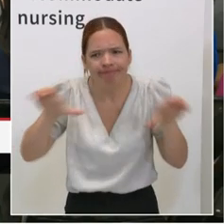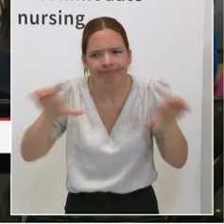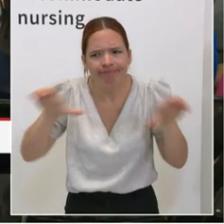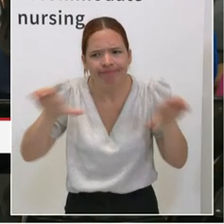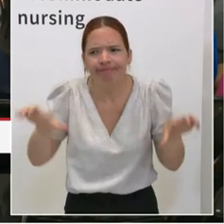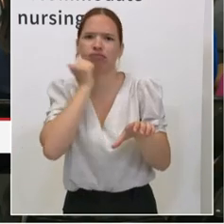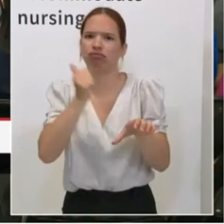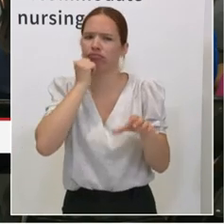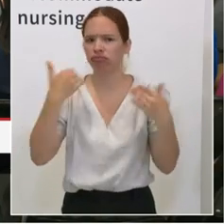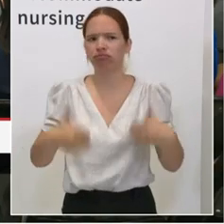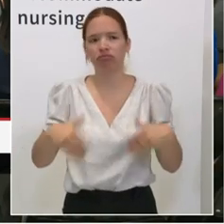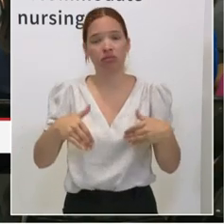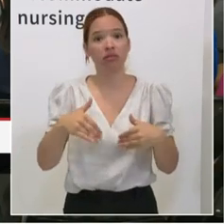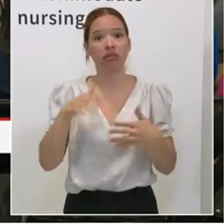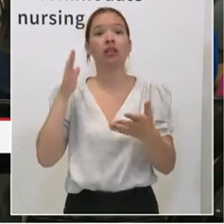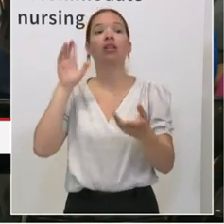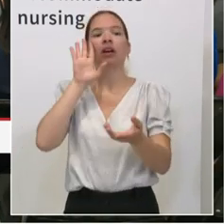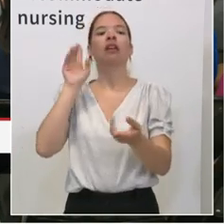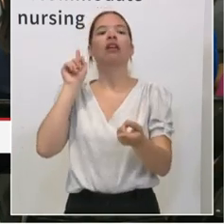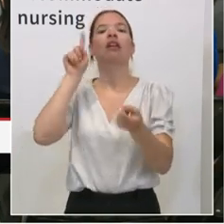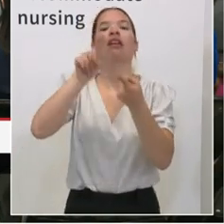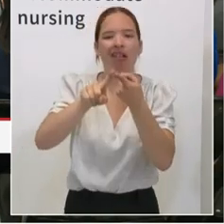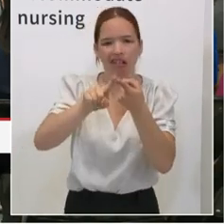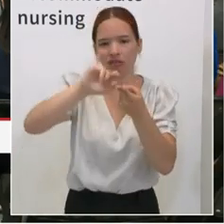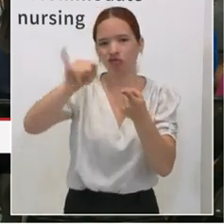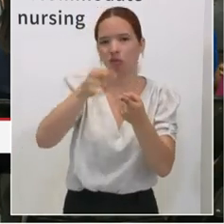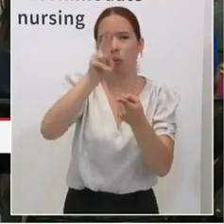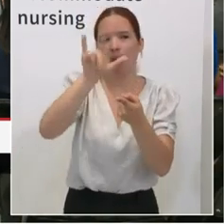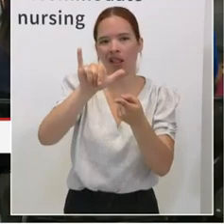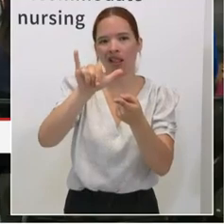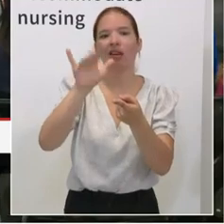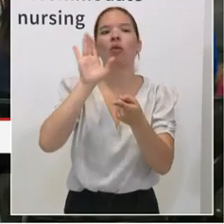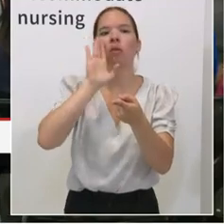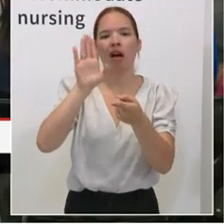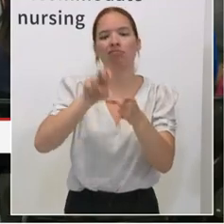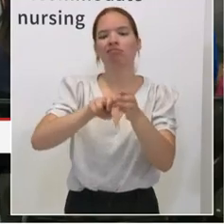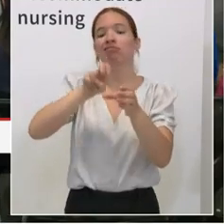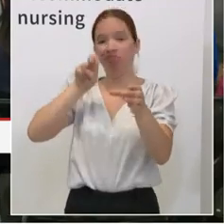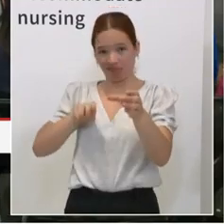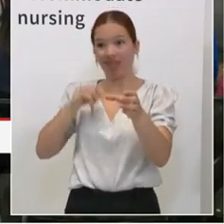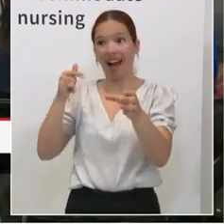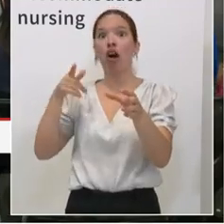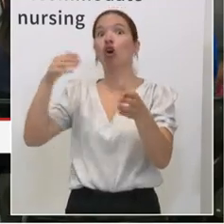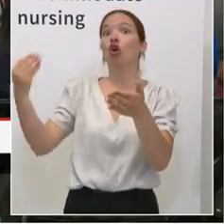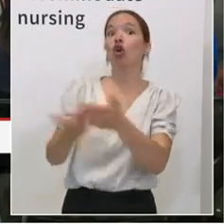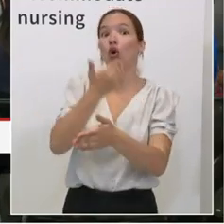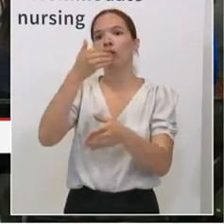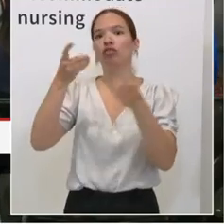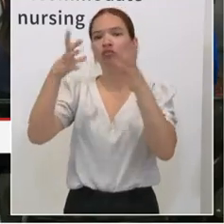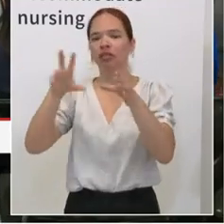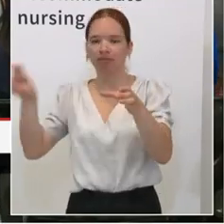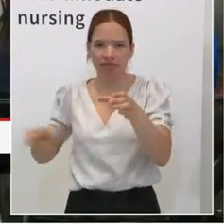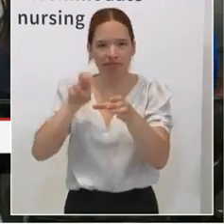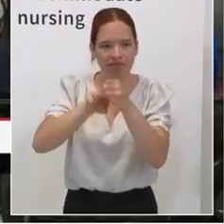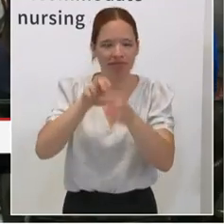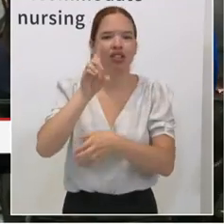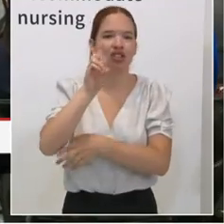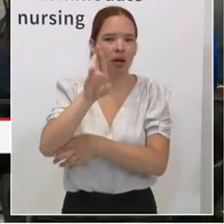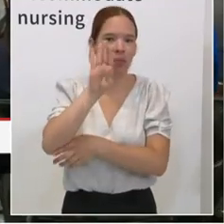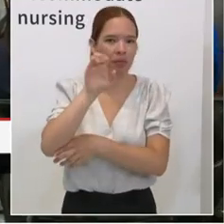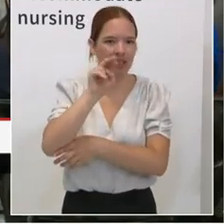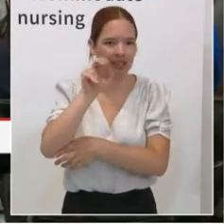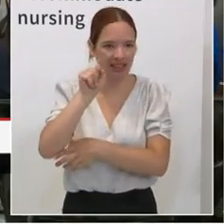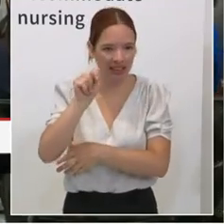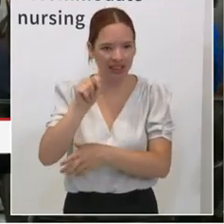in July. So with that, I want to let you hear from the candidates, but I first want to recognize that we have been